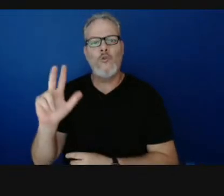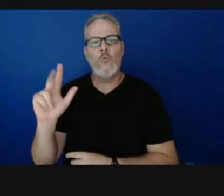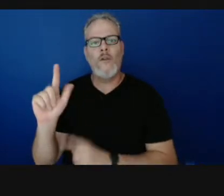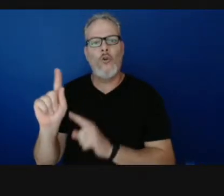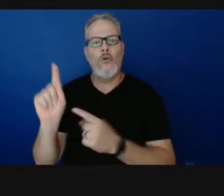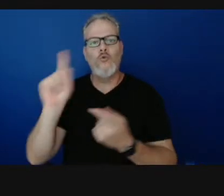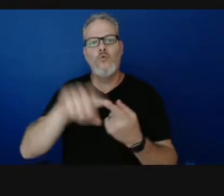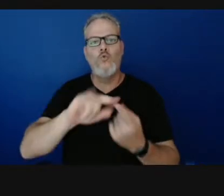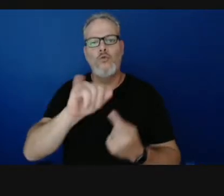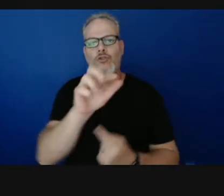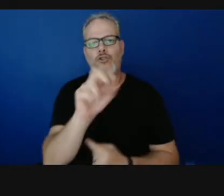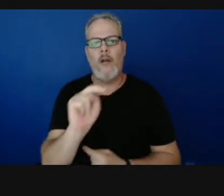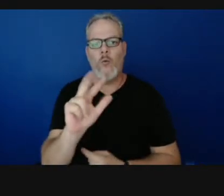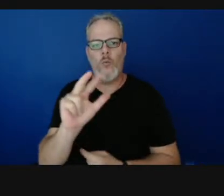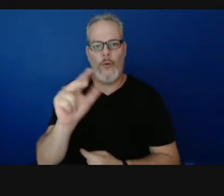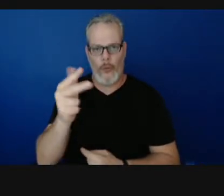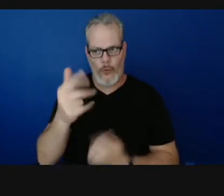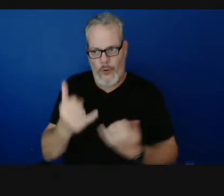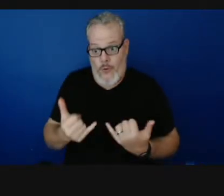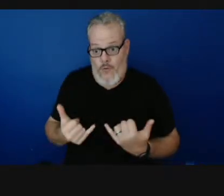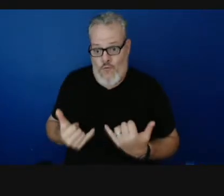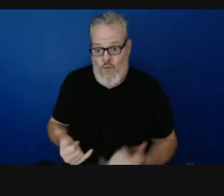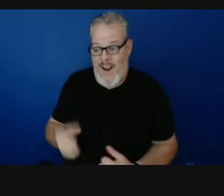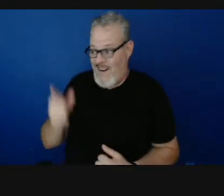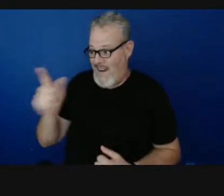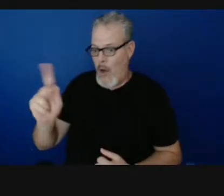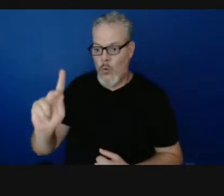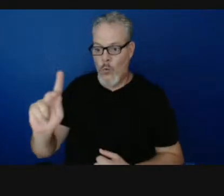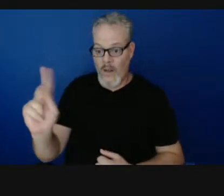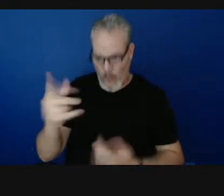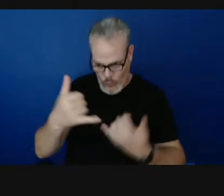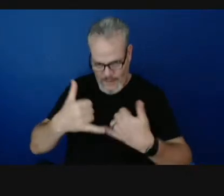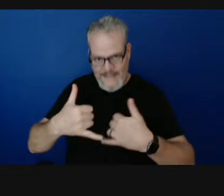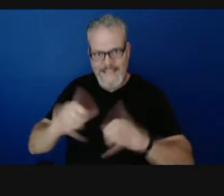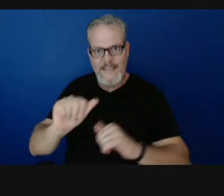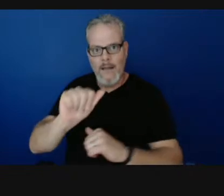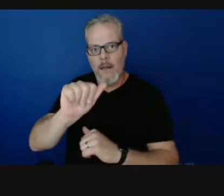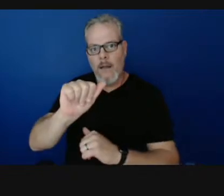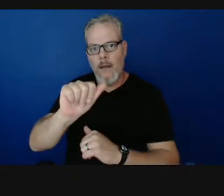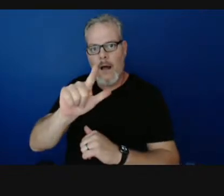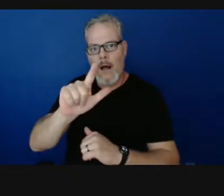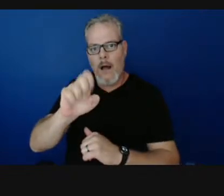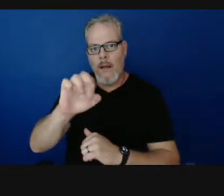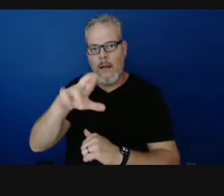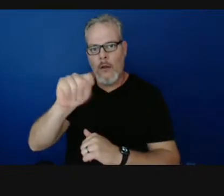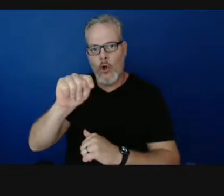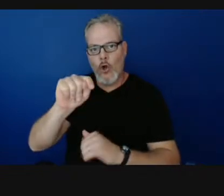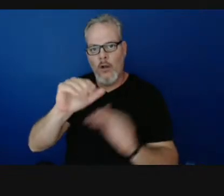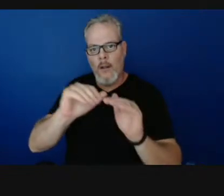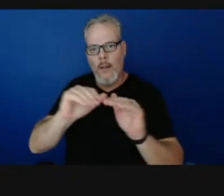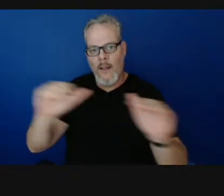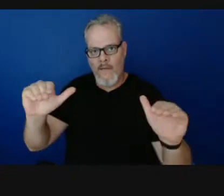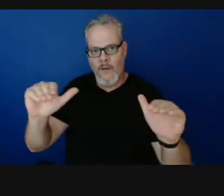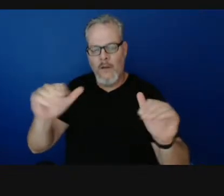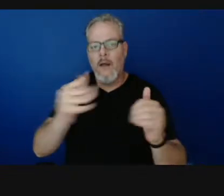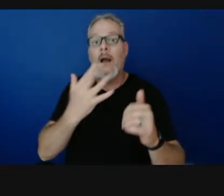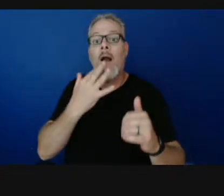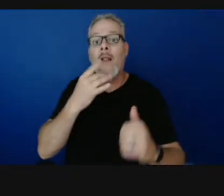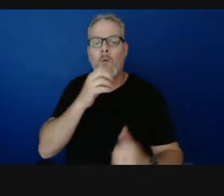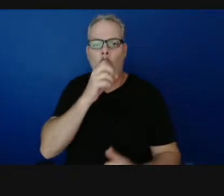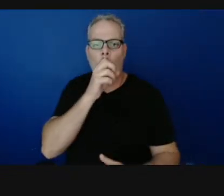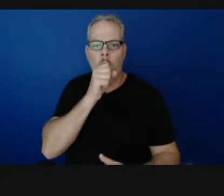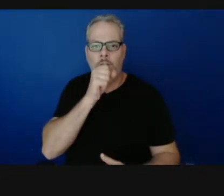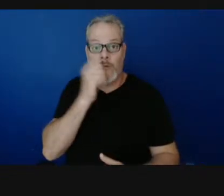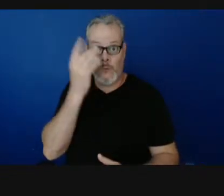January 3rd. Right now, Kīlauea's status is still at alert level watch and aviation color code orange because we're still seeing